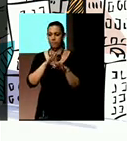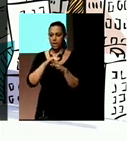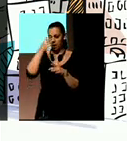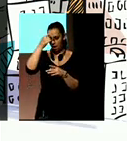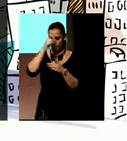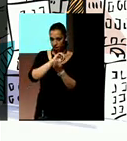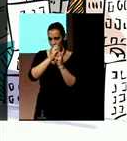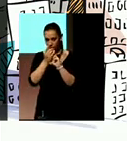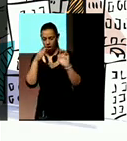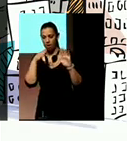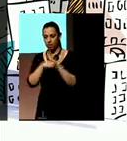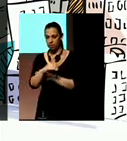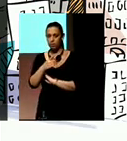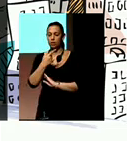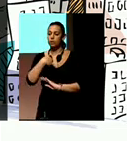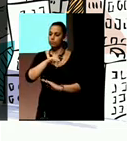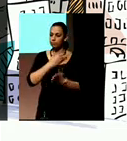where there are problems